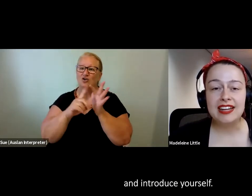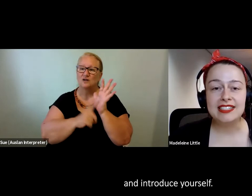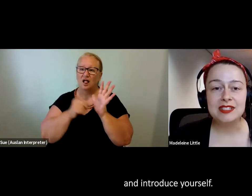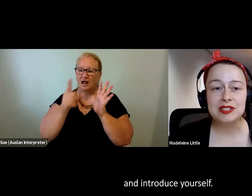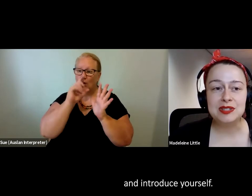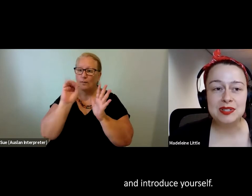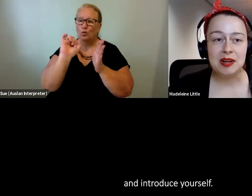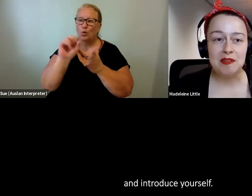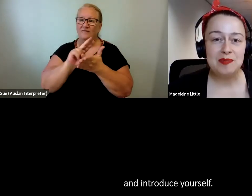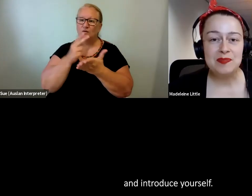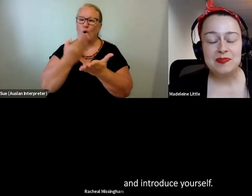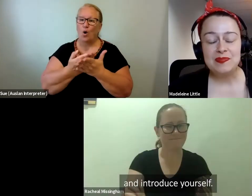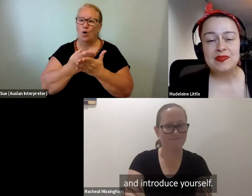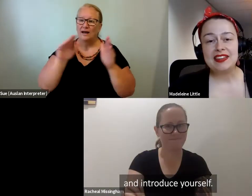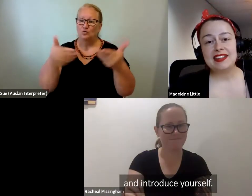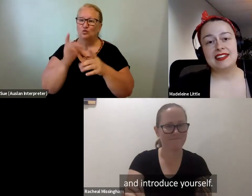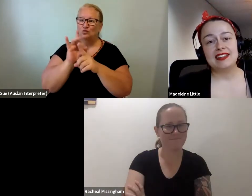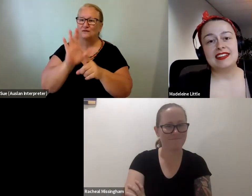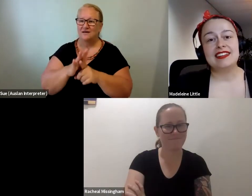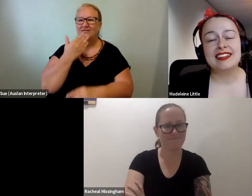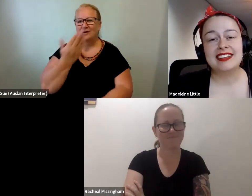on and introduce yourself?